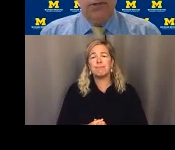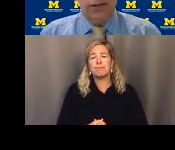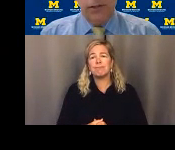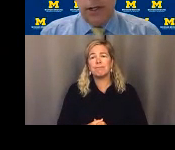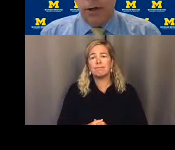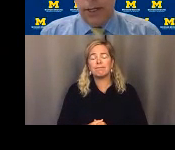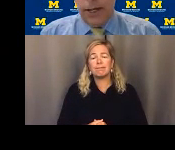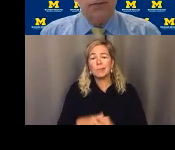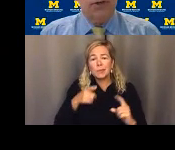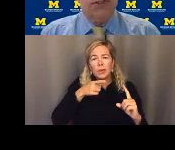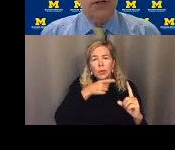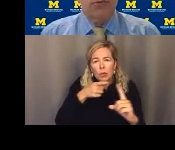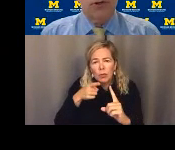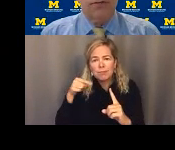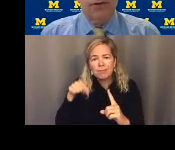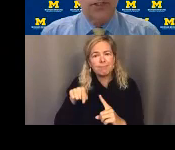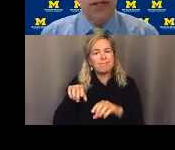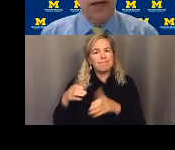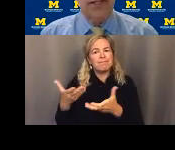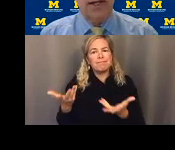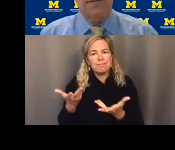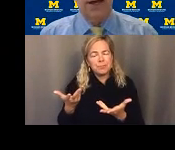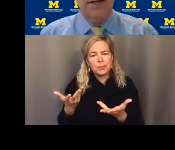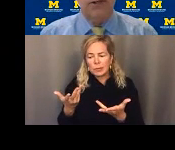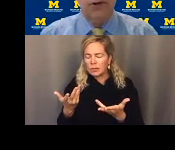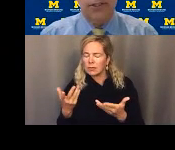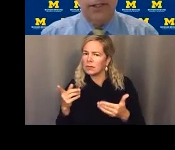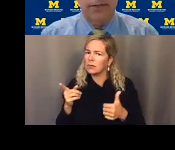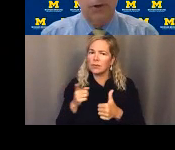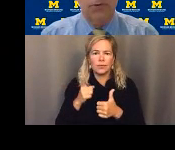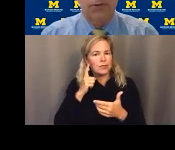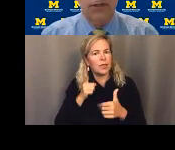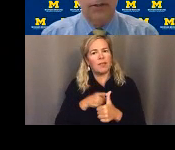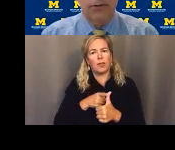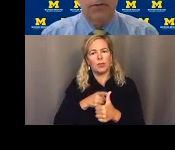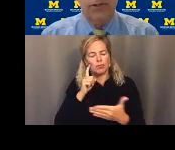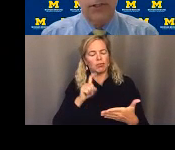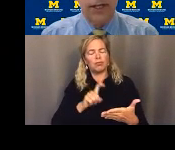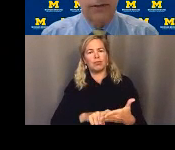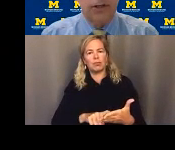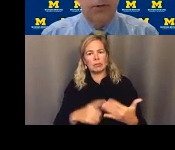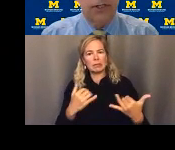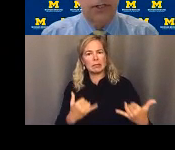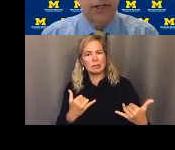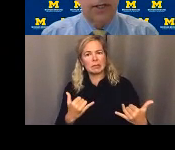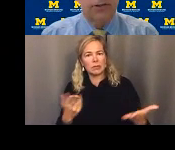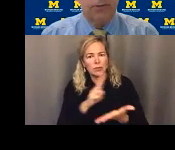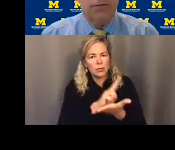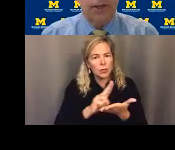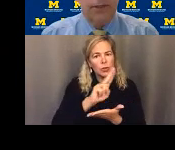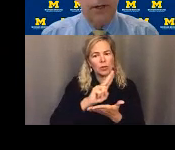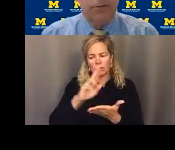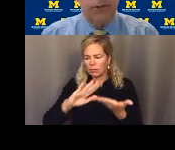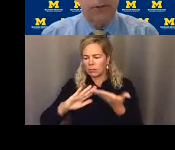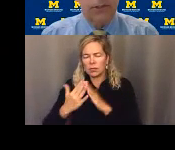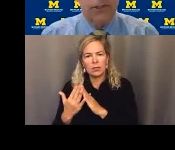The objectives then of our task force were to first identify the current state, both within the university and the community, in terms of